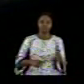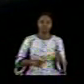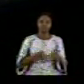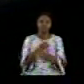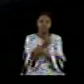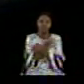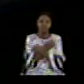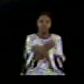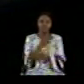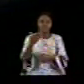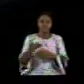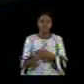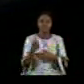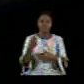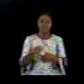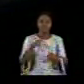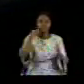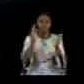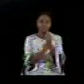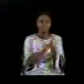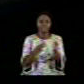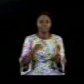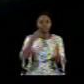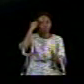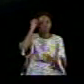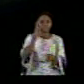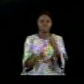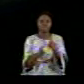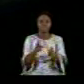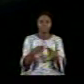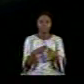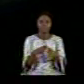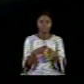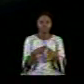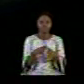home, his dwelling place, in our praises.